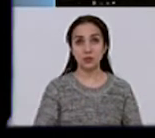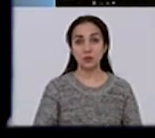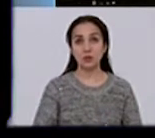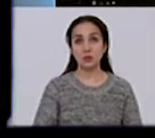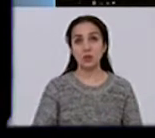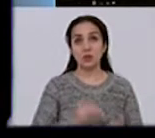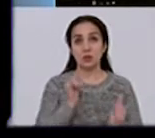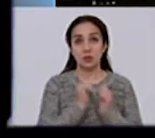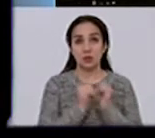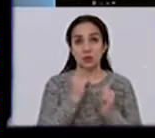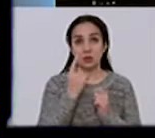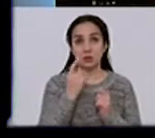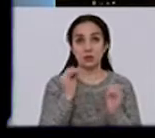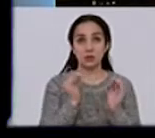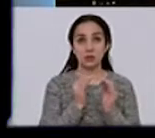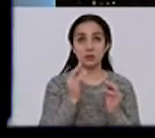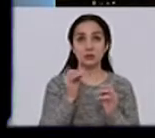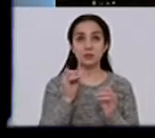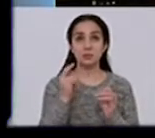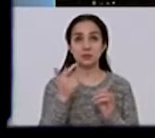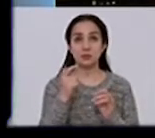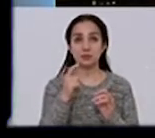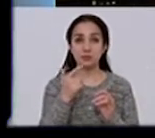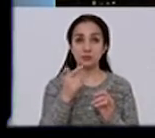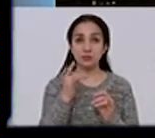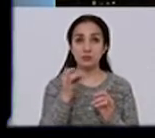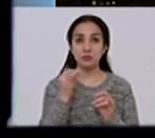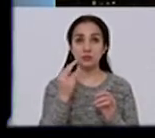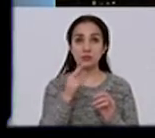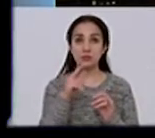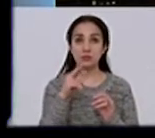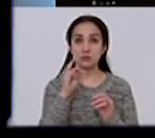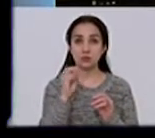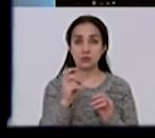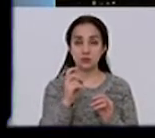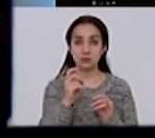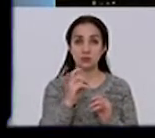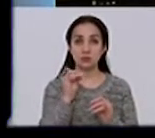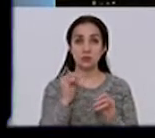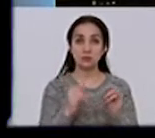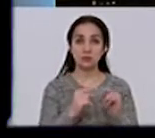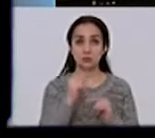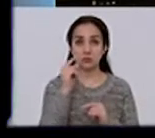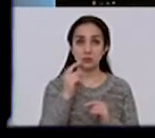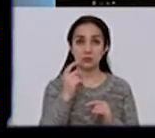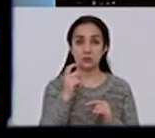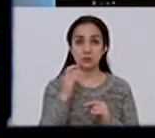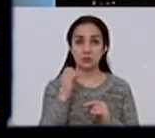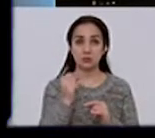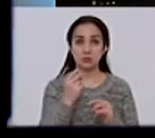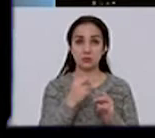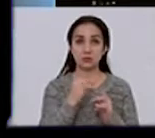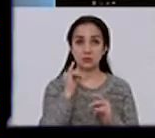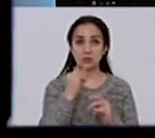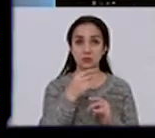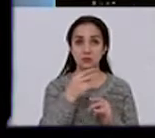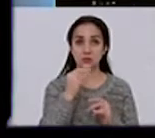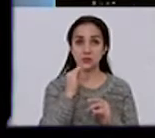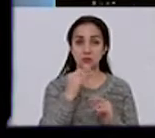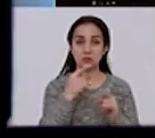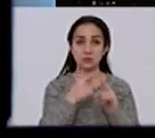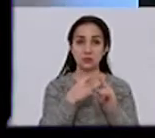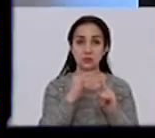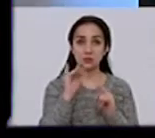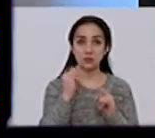Har bir kichik egri chiziqli trapetsiyaning asosi delta x. Balandigi esa y teng fx